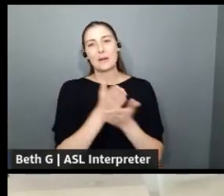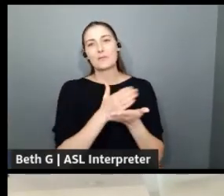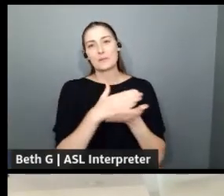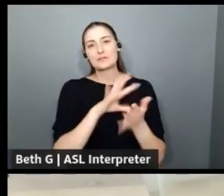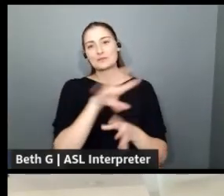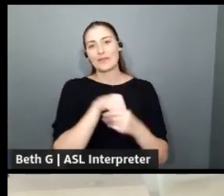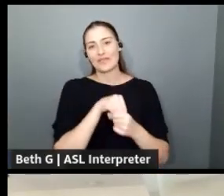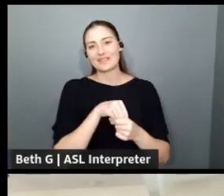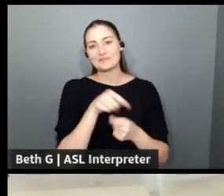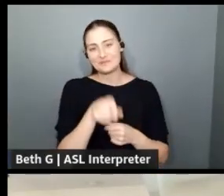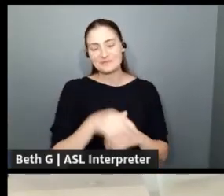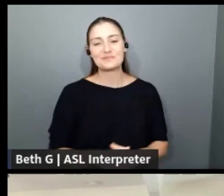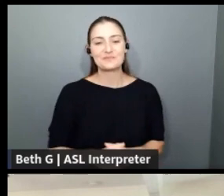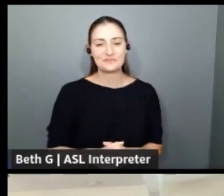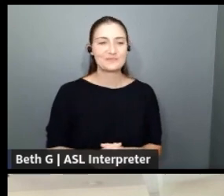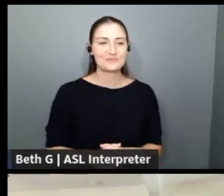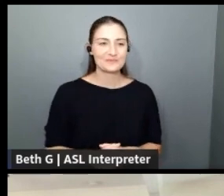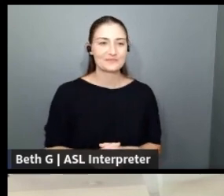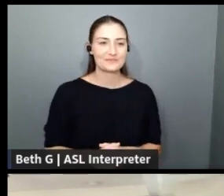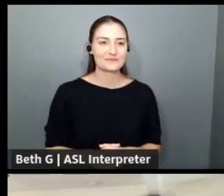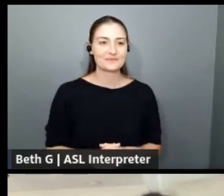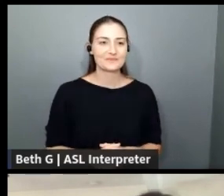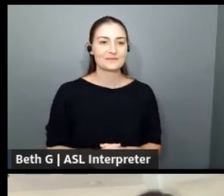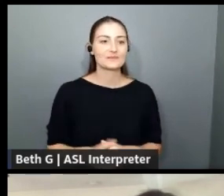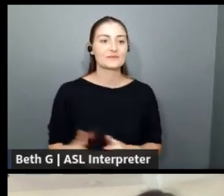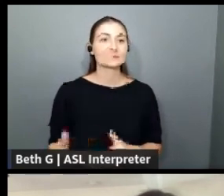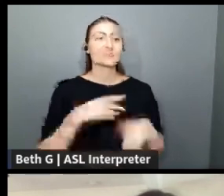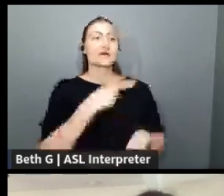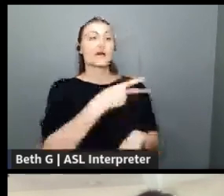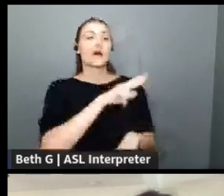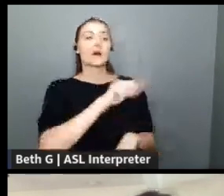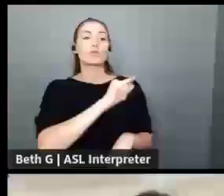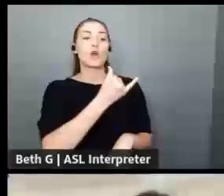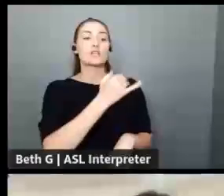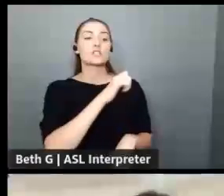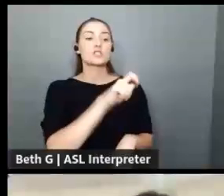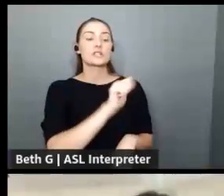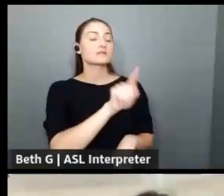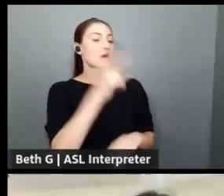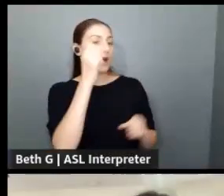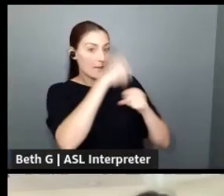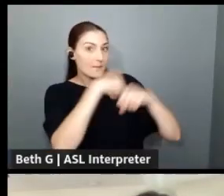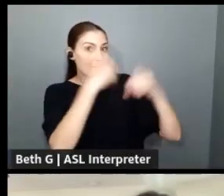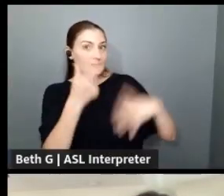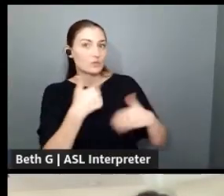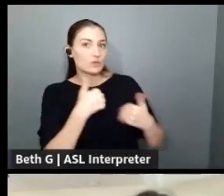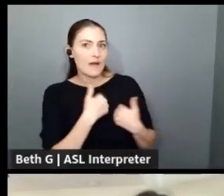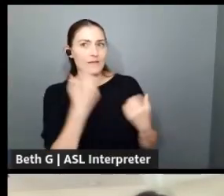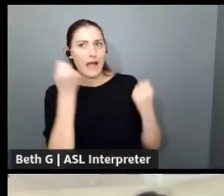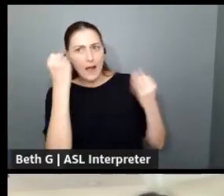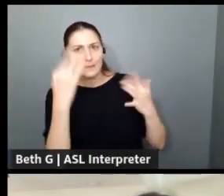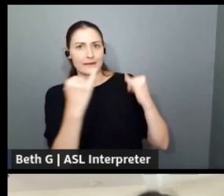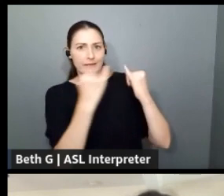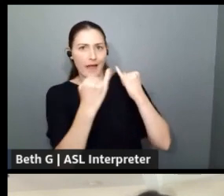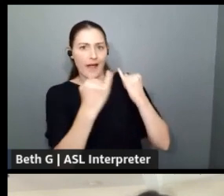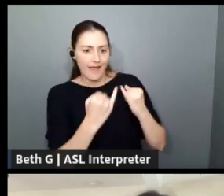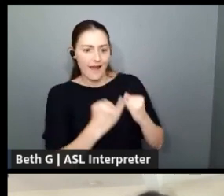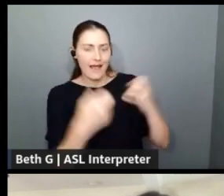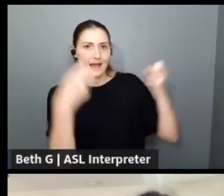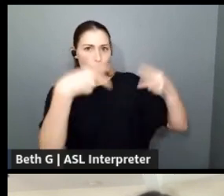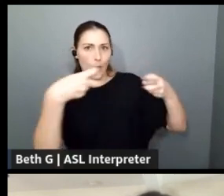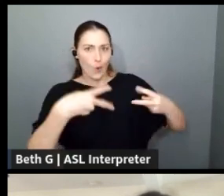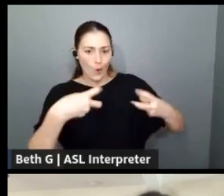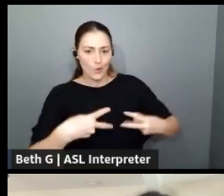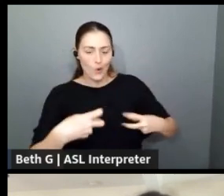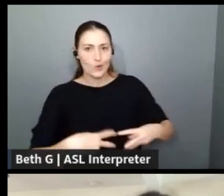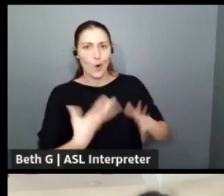So basically, Jillian, like imagine if you have, instead of having like homogeneous lines of code being run like replicated,